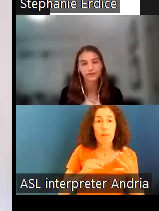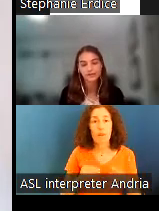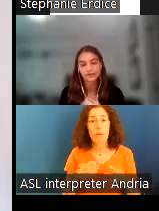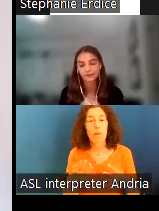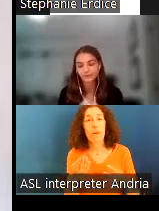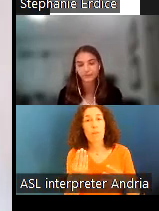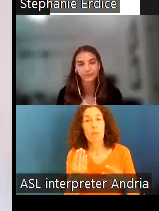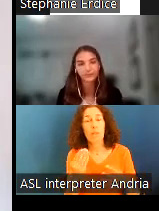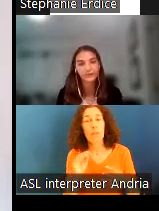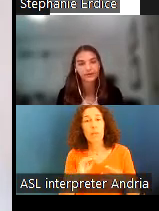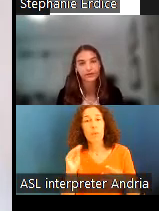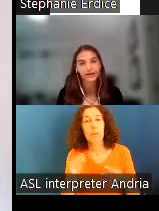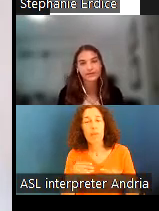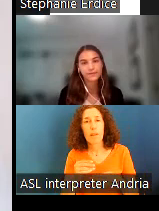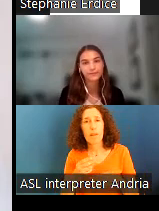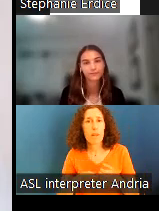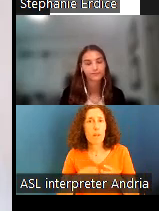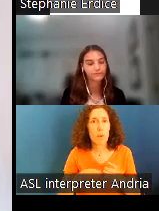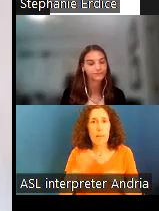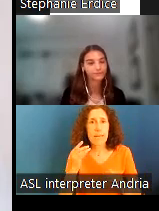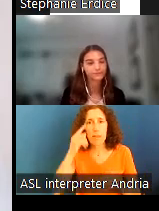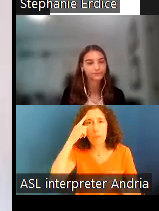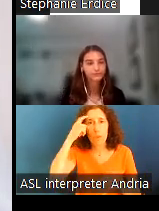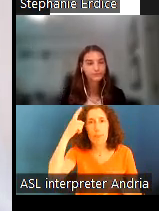with clients. Next slide.